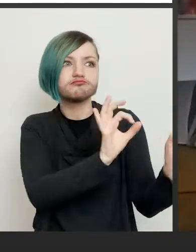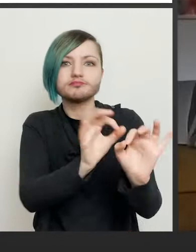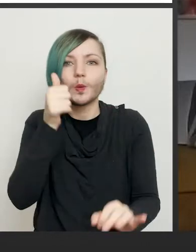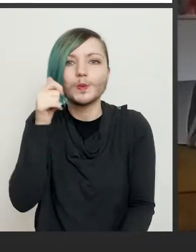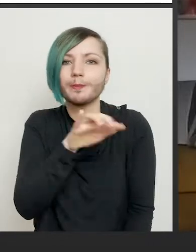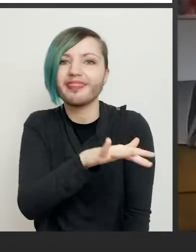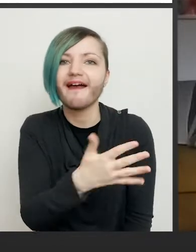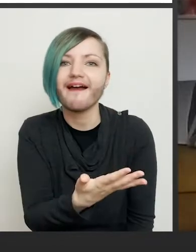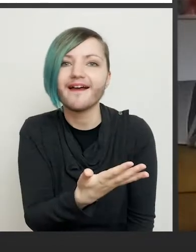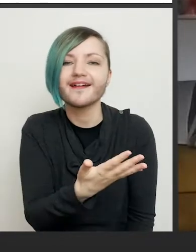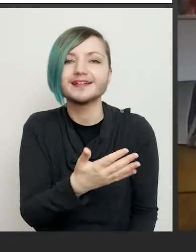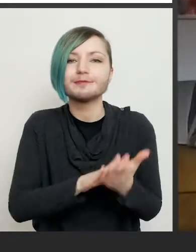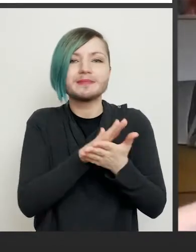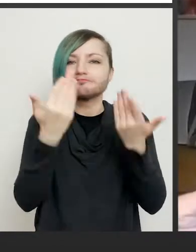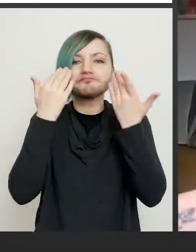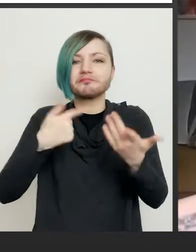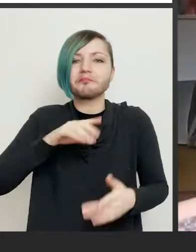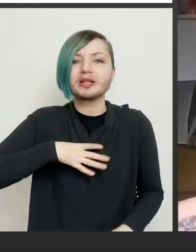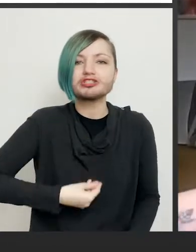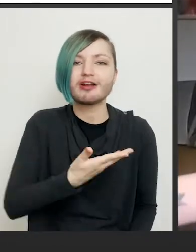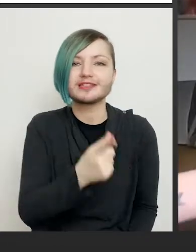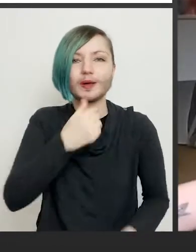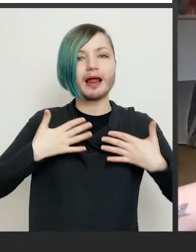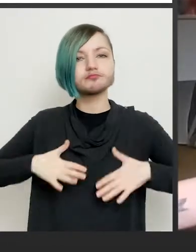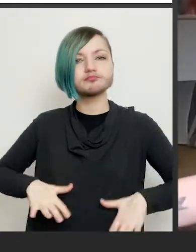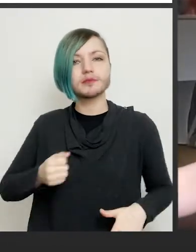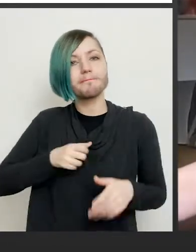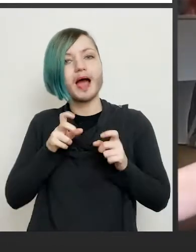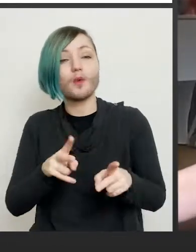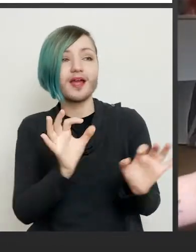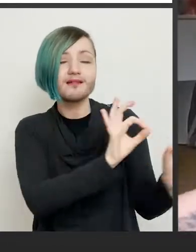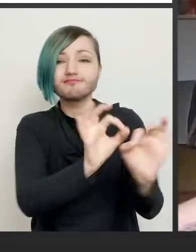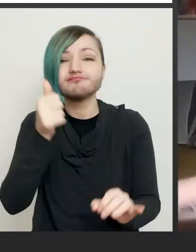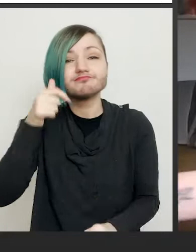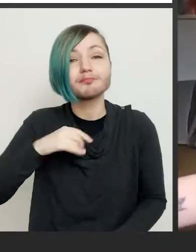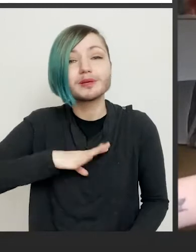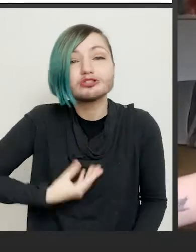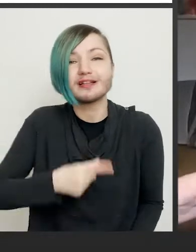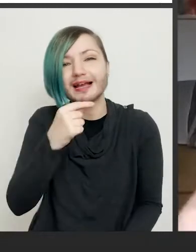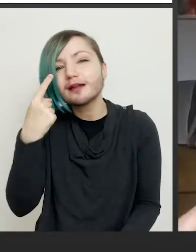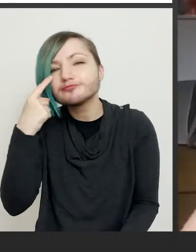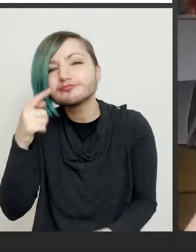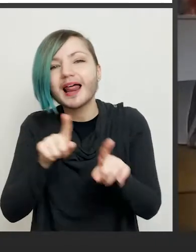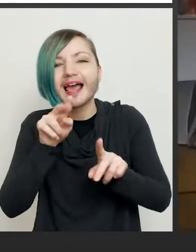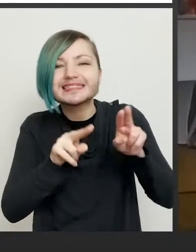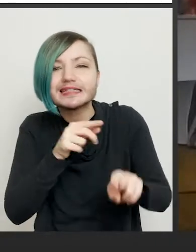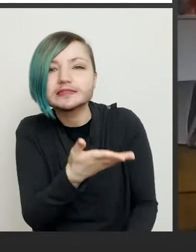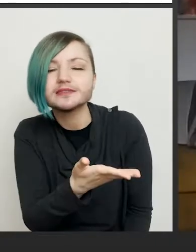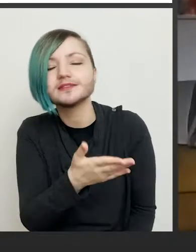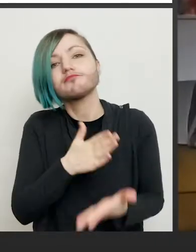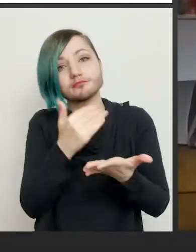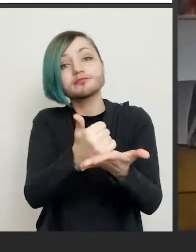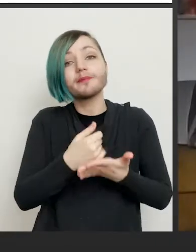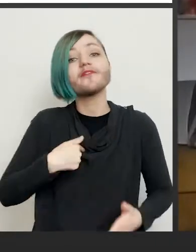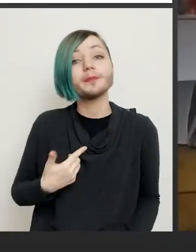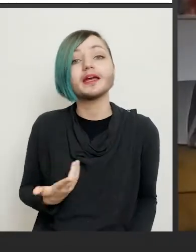was. So I was able to dress as how I really wanted without anybody knowing who I was trans, and sort of testing it out. And that really did help me. And I